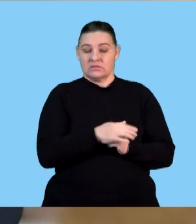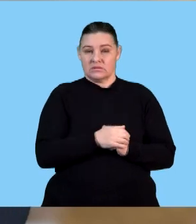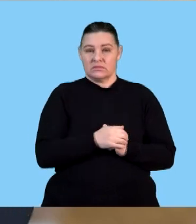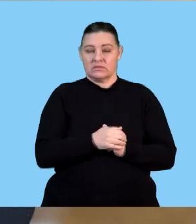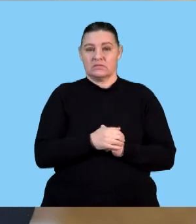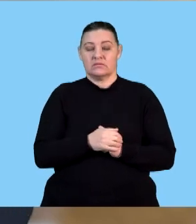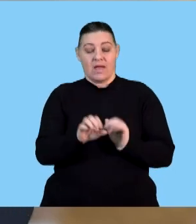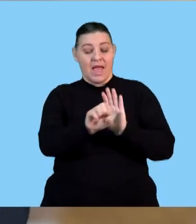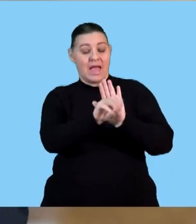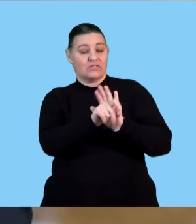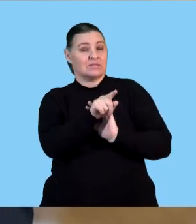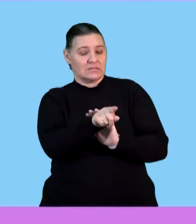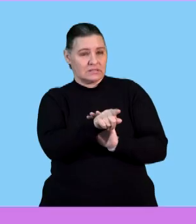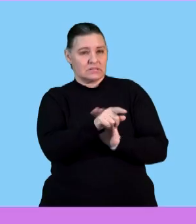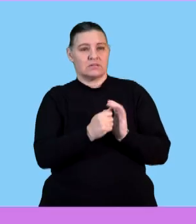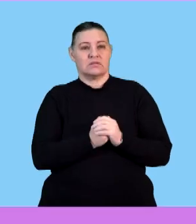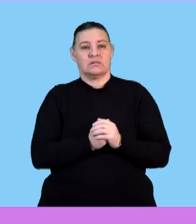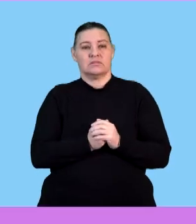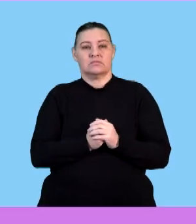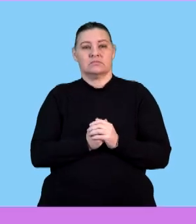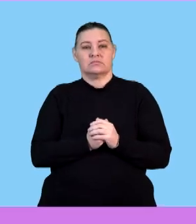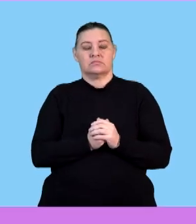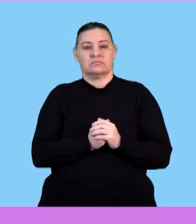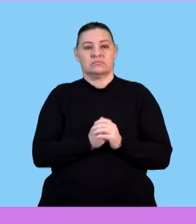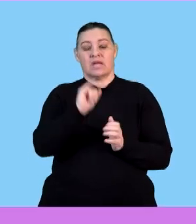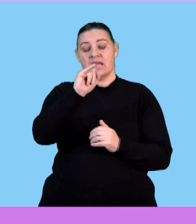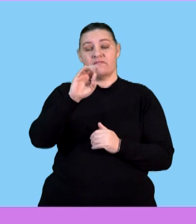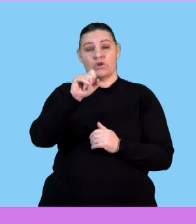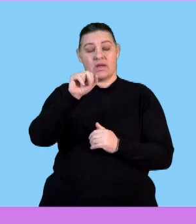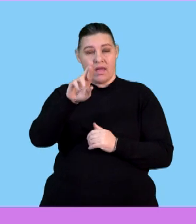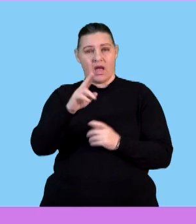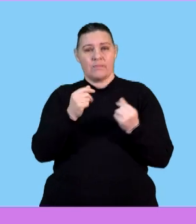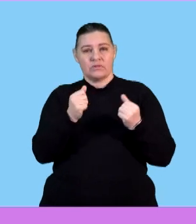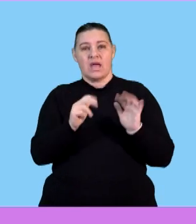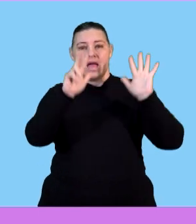an advertisement, excuse me, an inverter costs